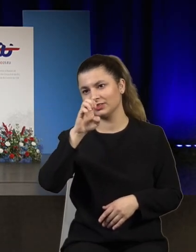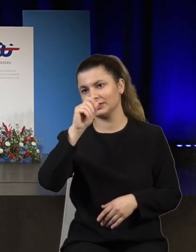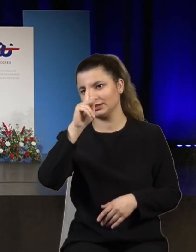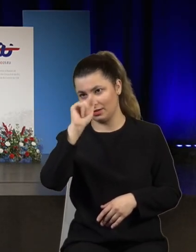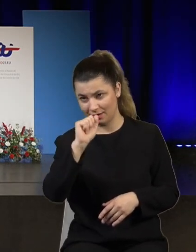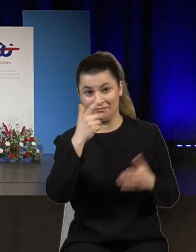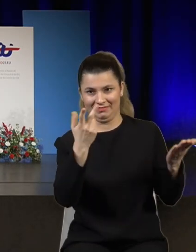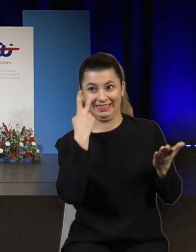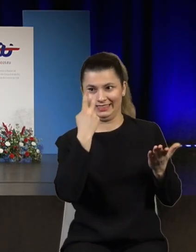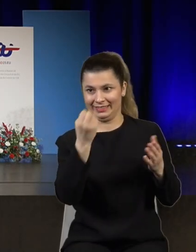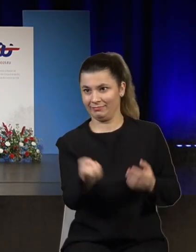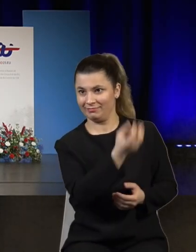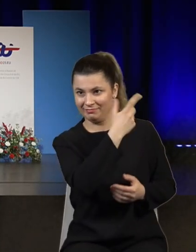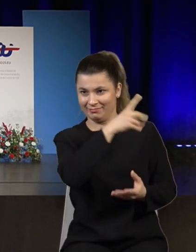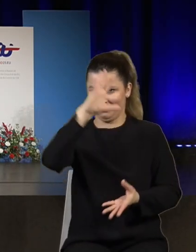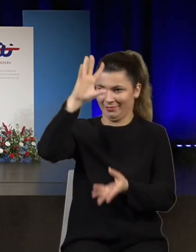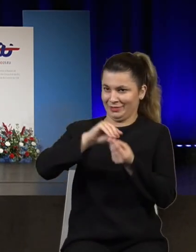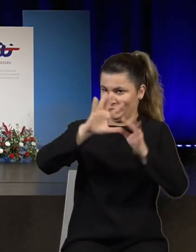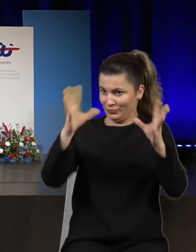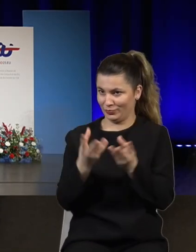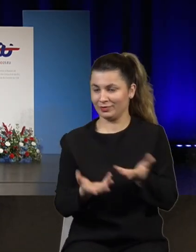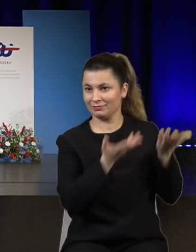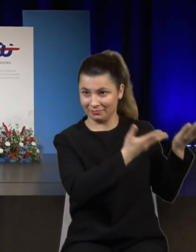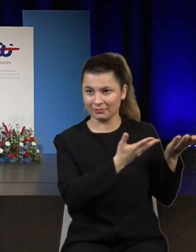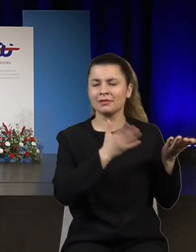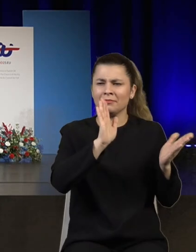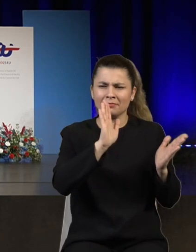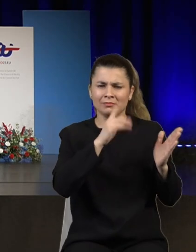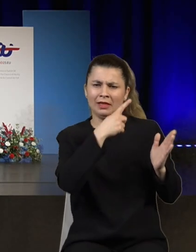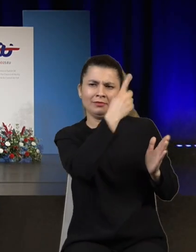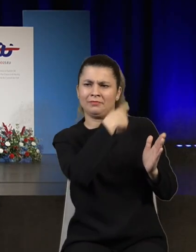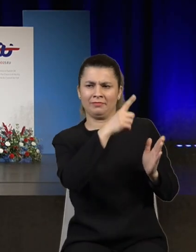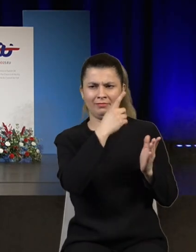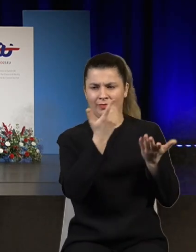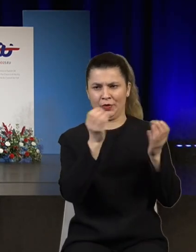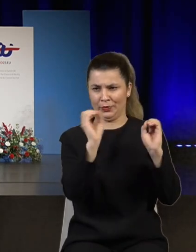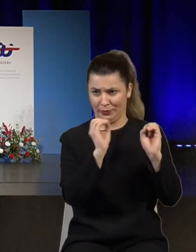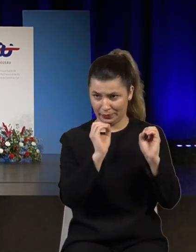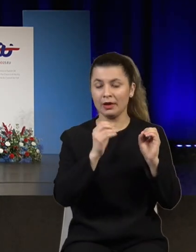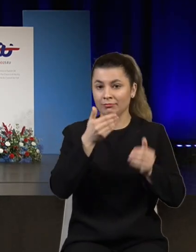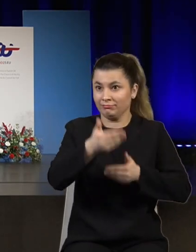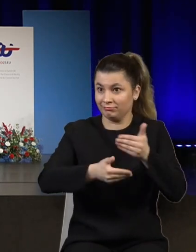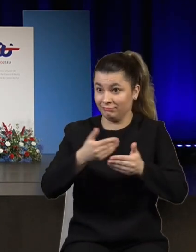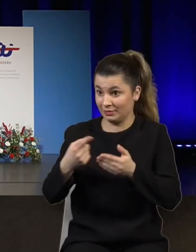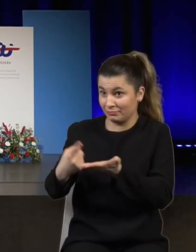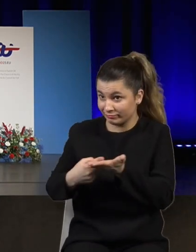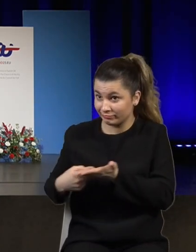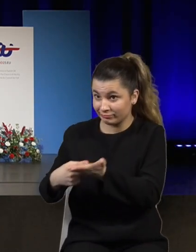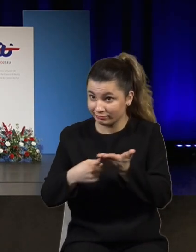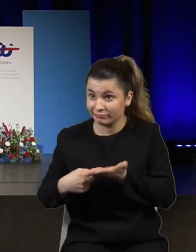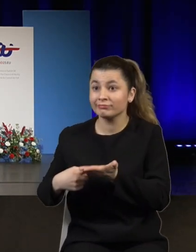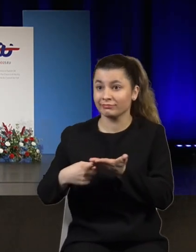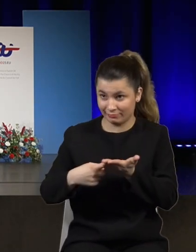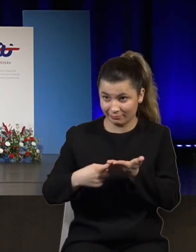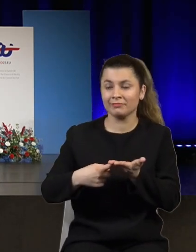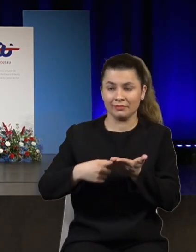on the screen. And during our discussion, the results will be shown, and also at